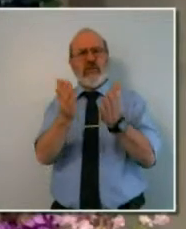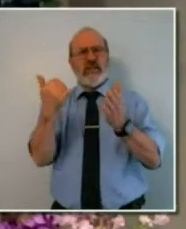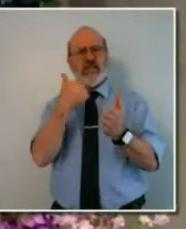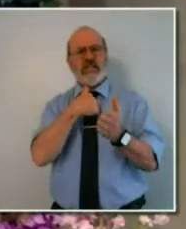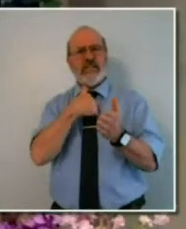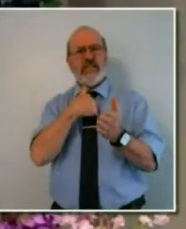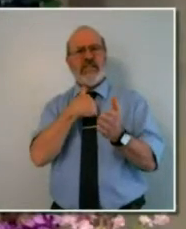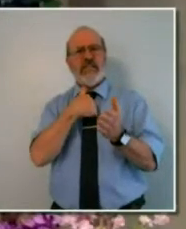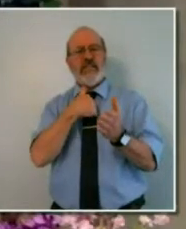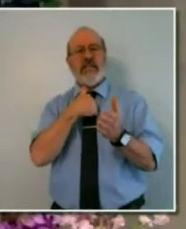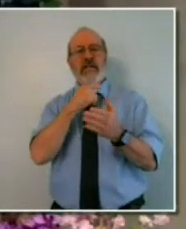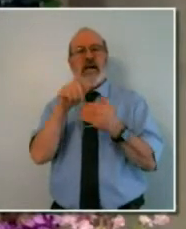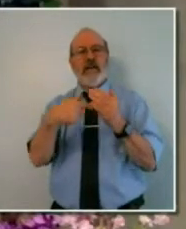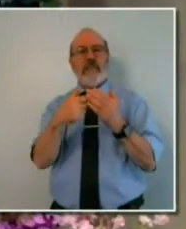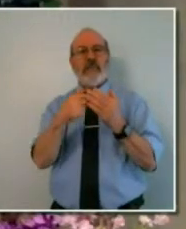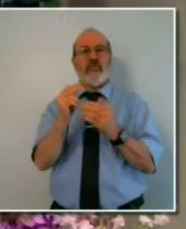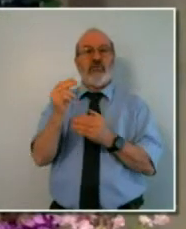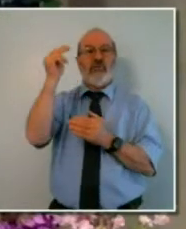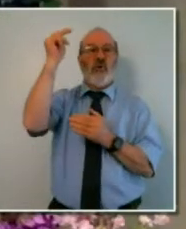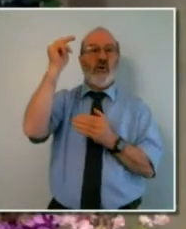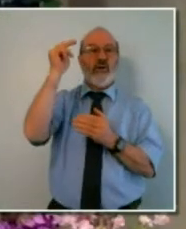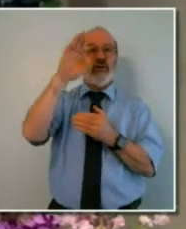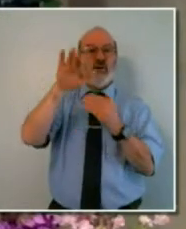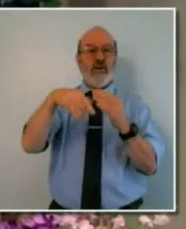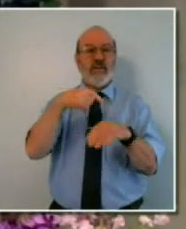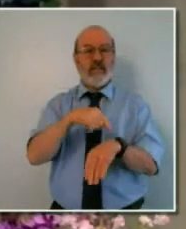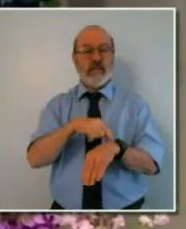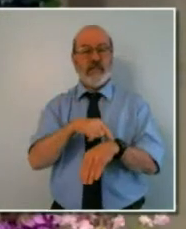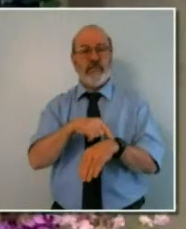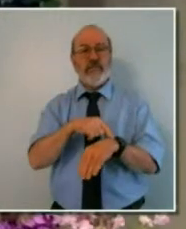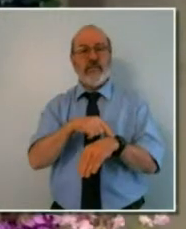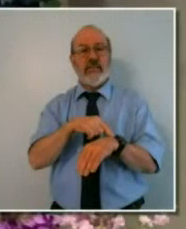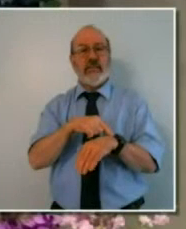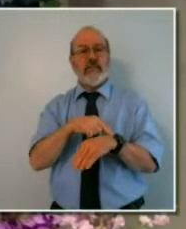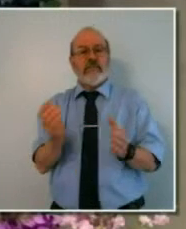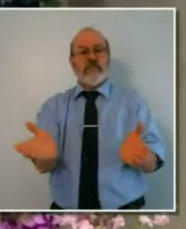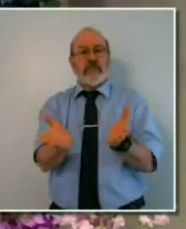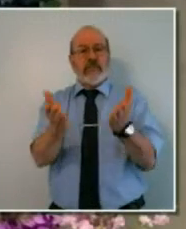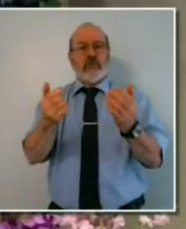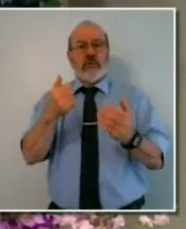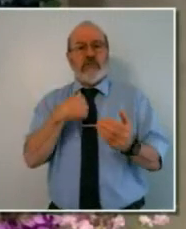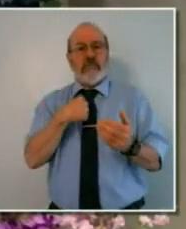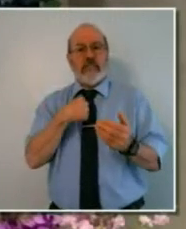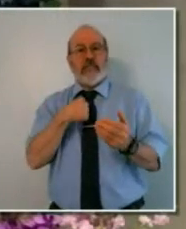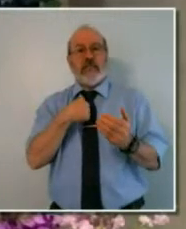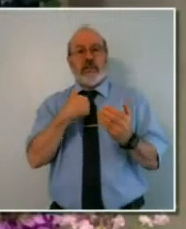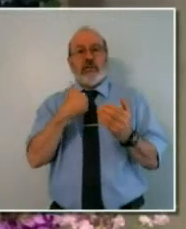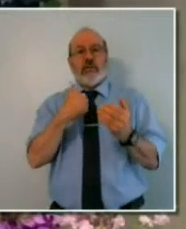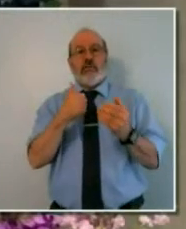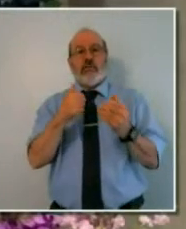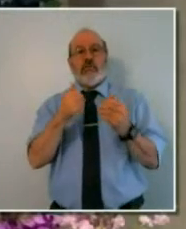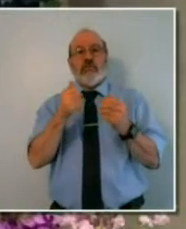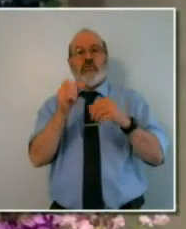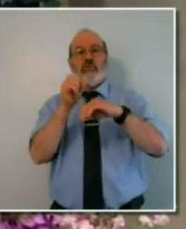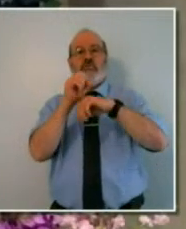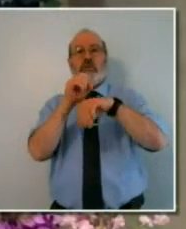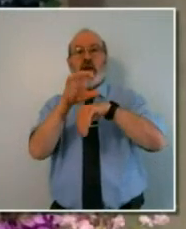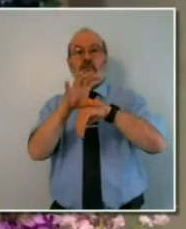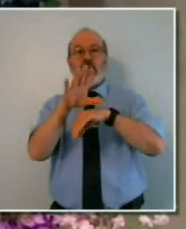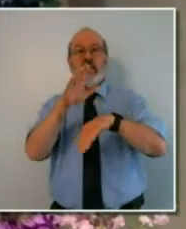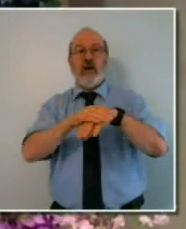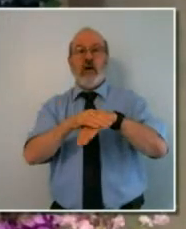prods all of us about the North all the time, encouraged me to list it with